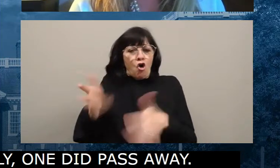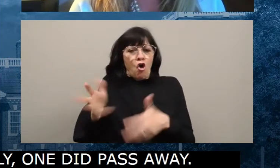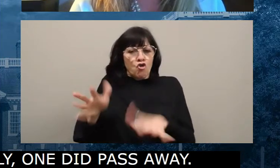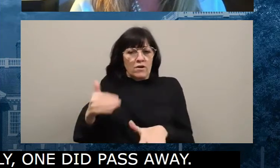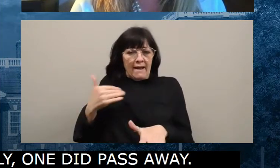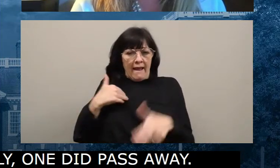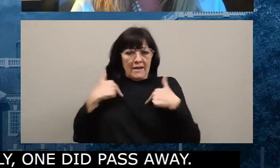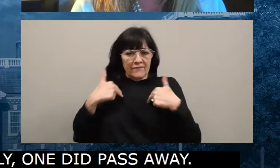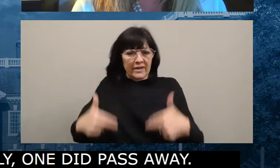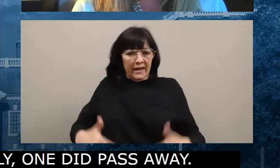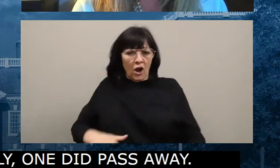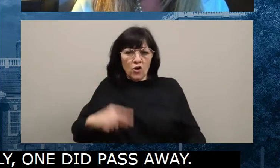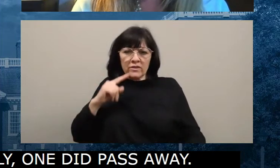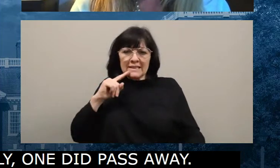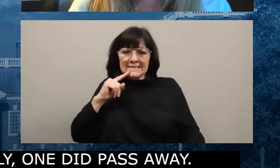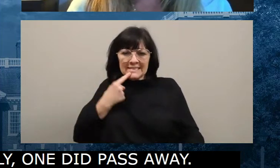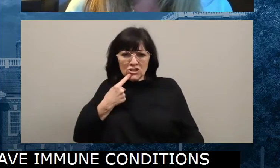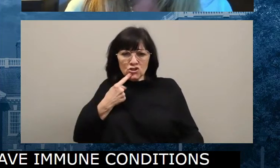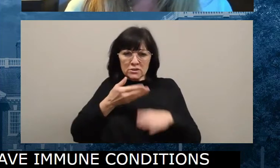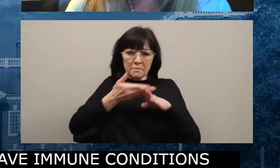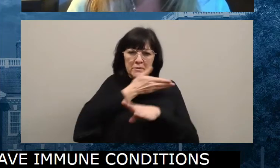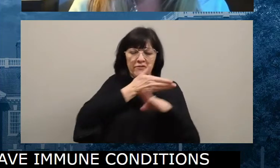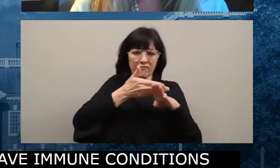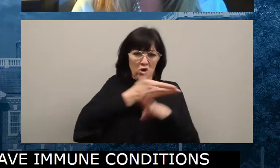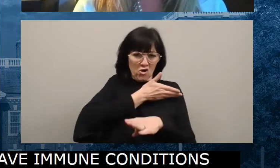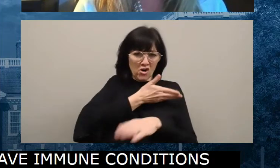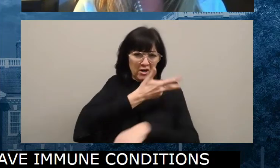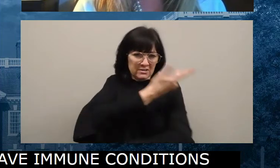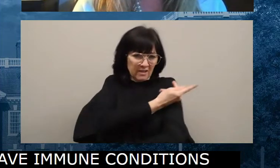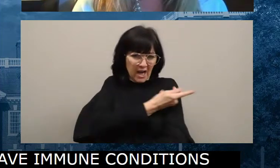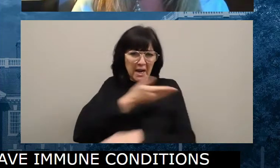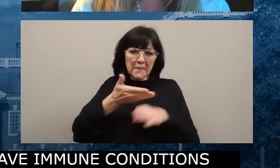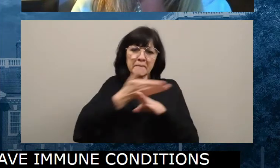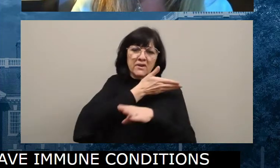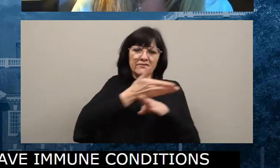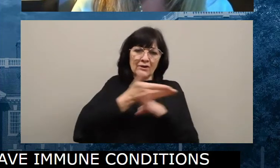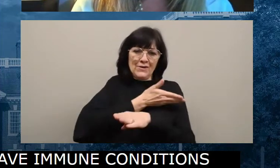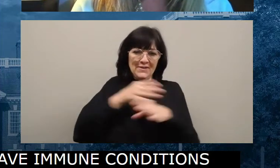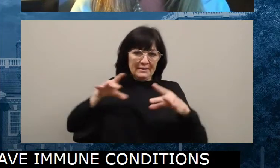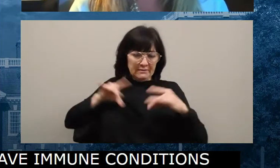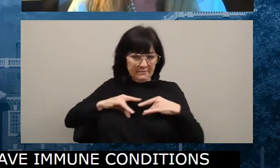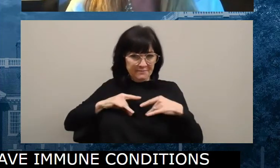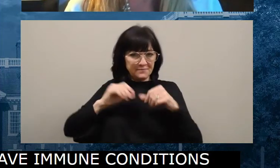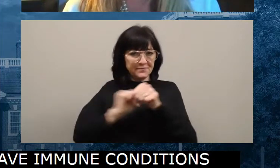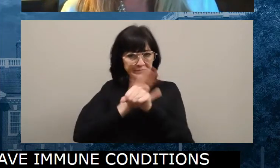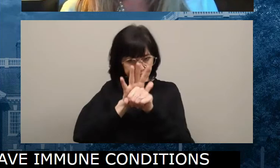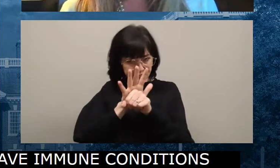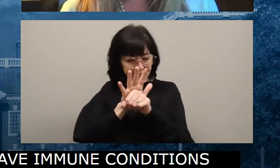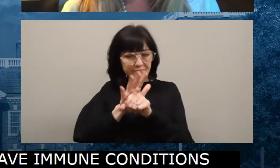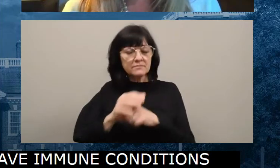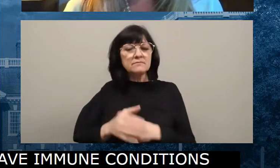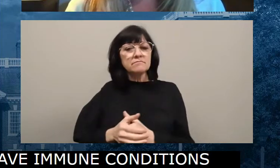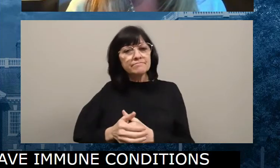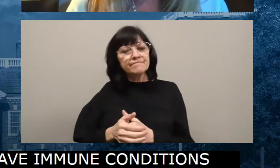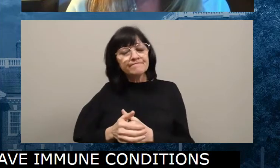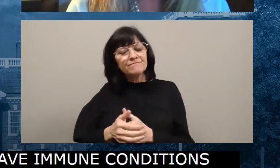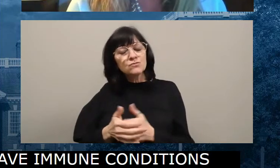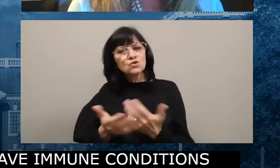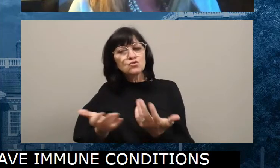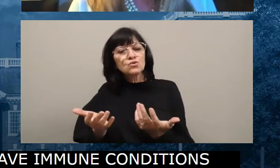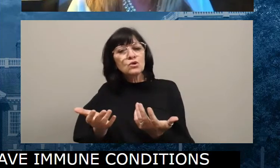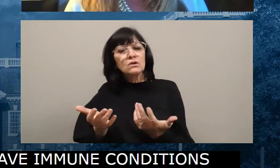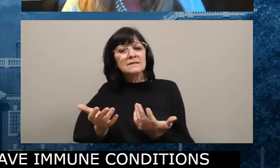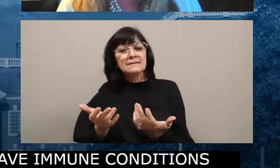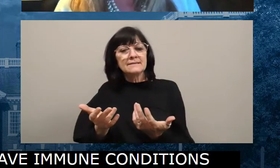breakthrough cases is still compatible with over 90% vaccine efficacy identified in the clinical trials.